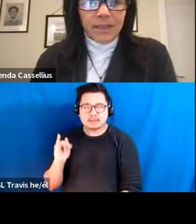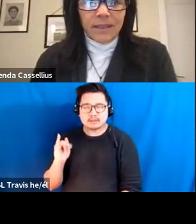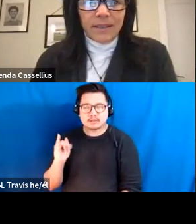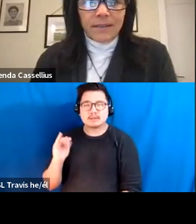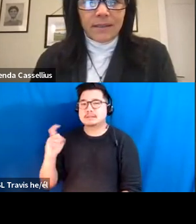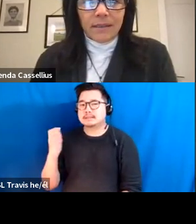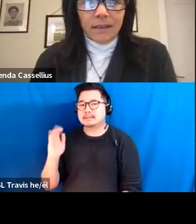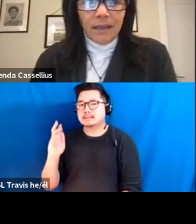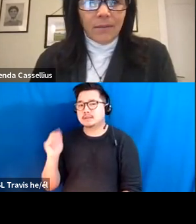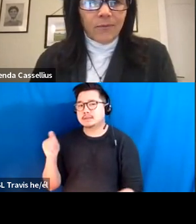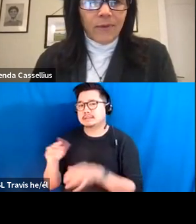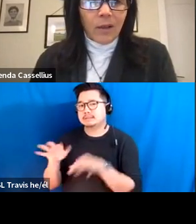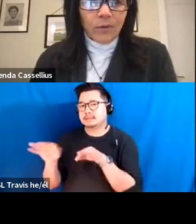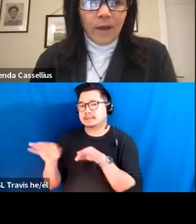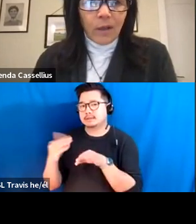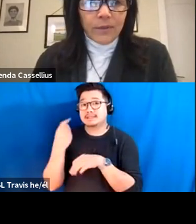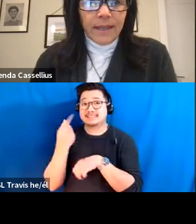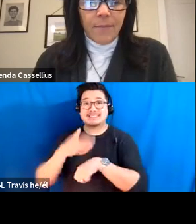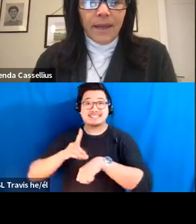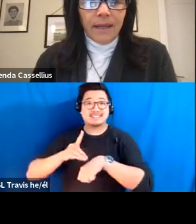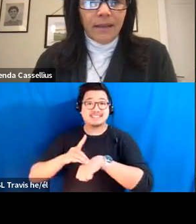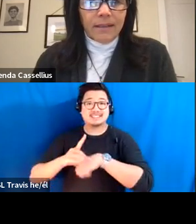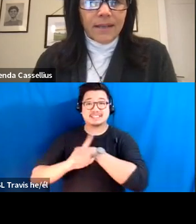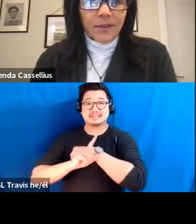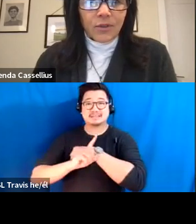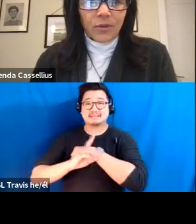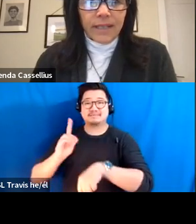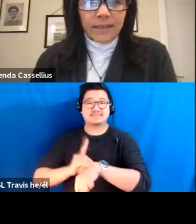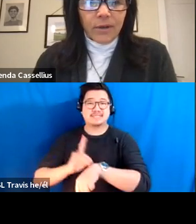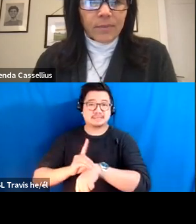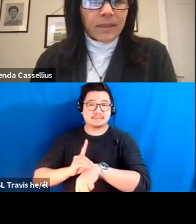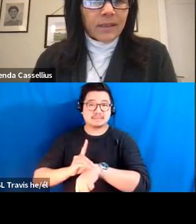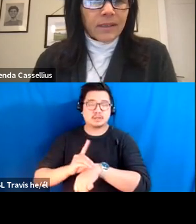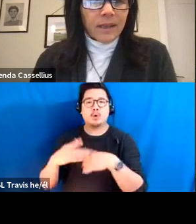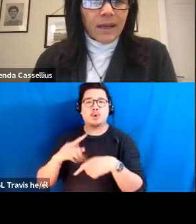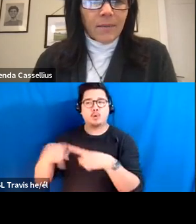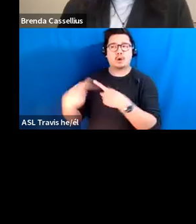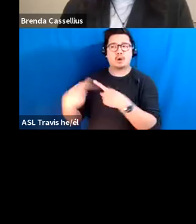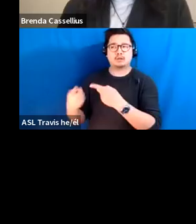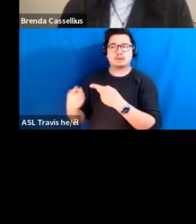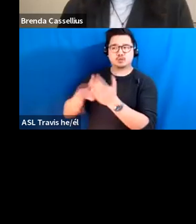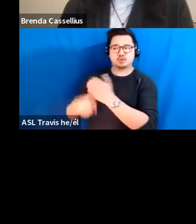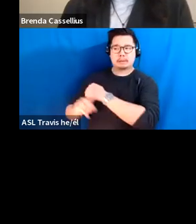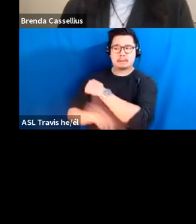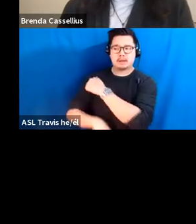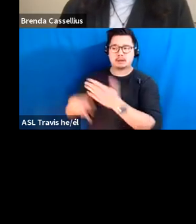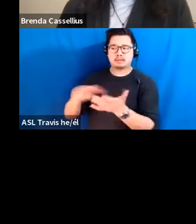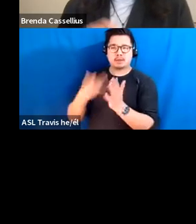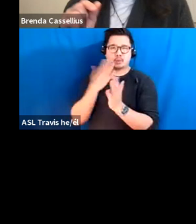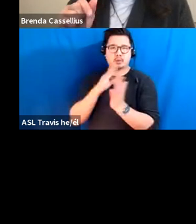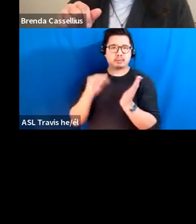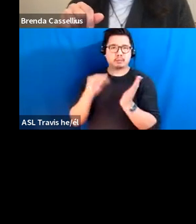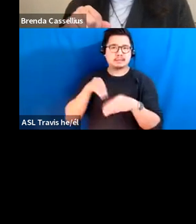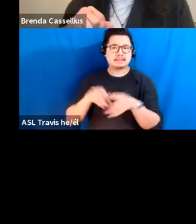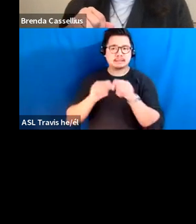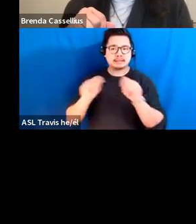discipline is follow follows them and is on their transcript um i don't know the